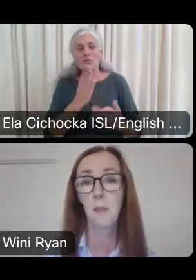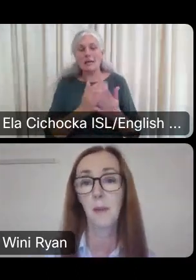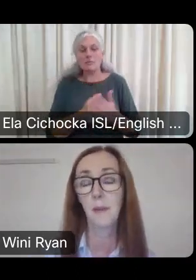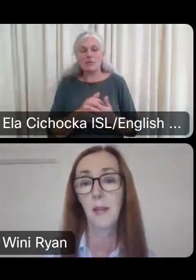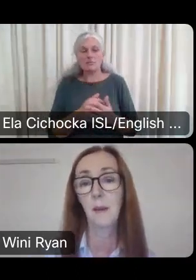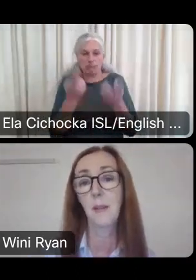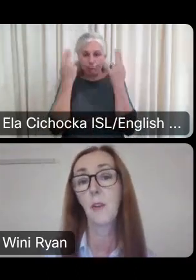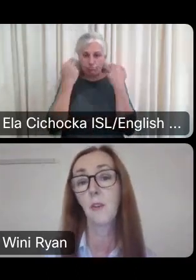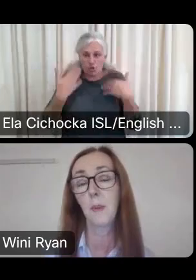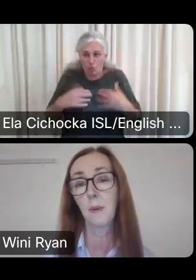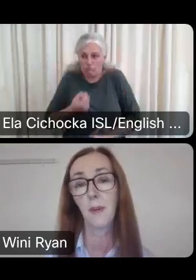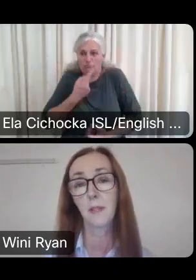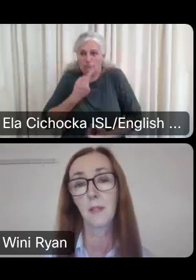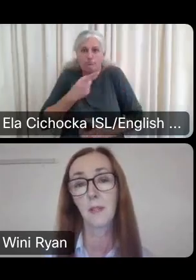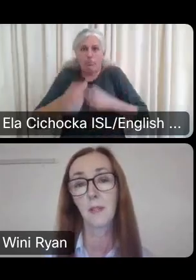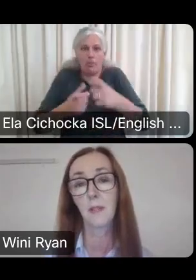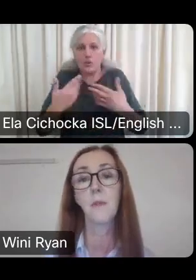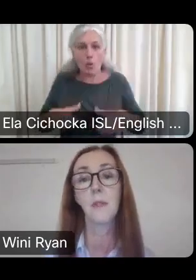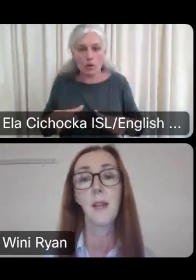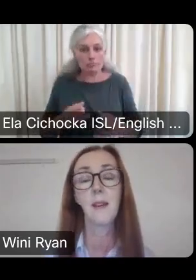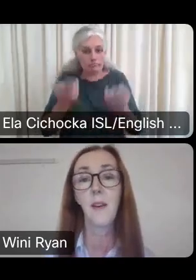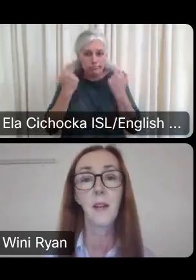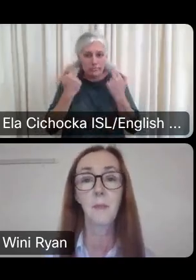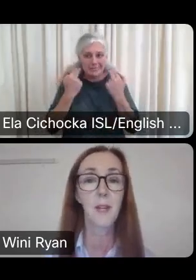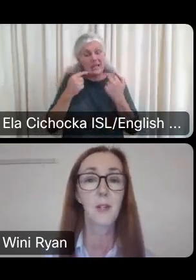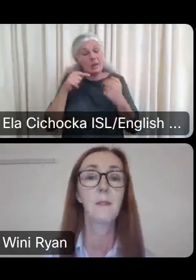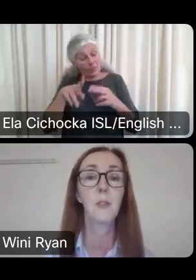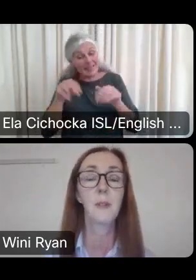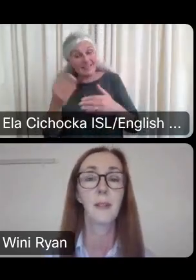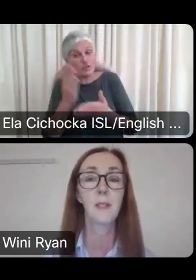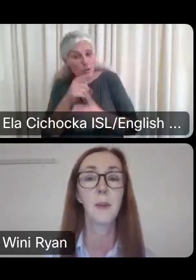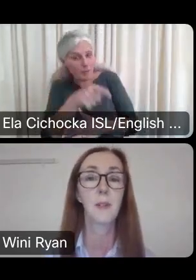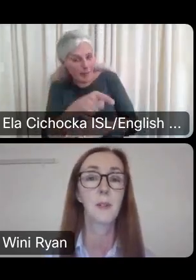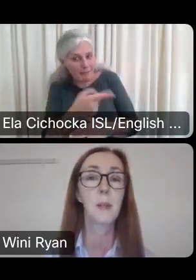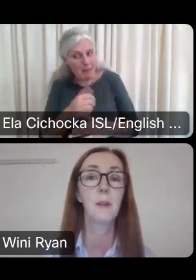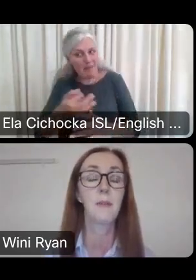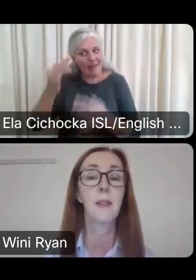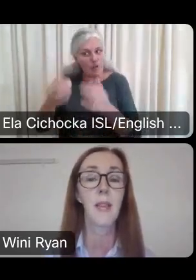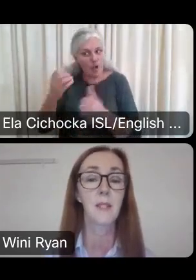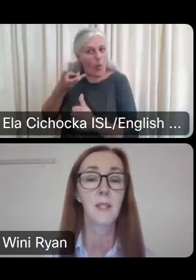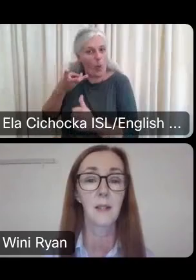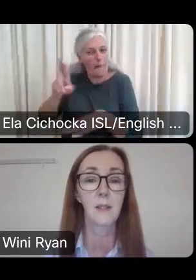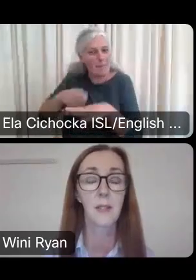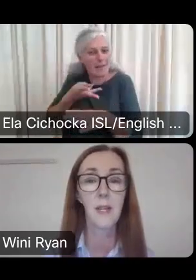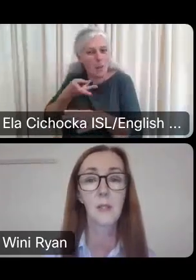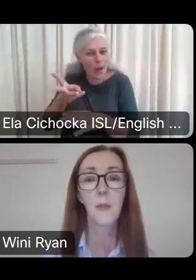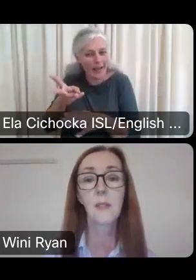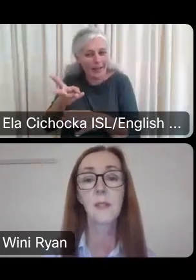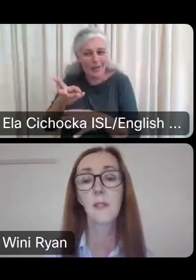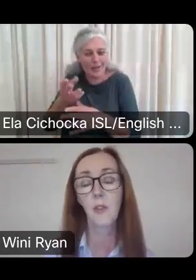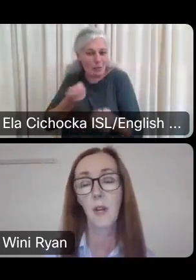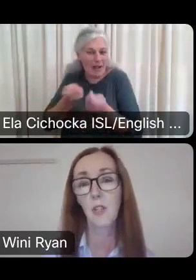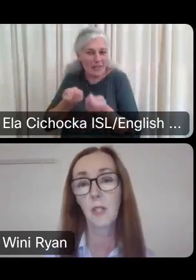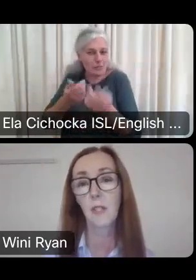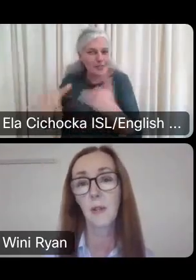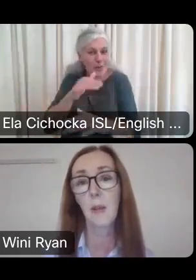mistakes happen that could have been prevented, or we don't find a better way of doing things because people feel they can't tell us. So this is